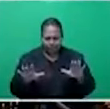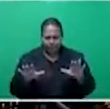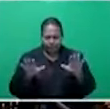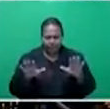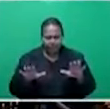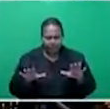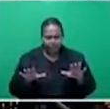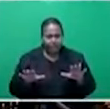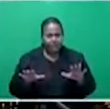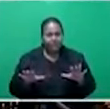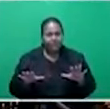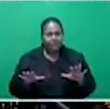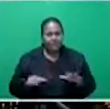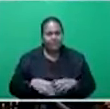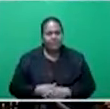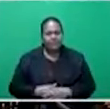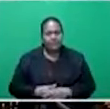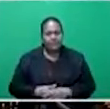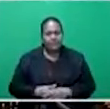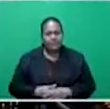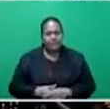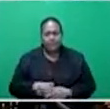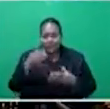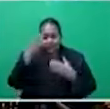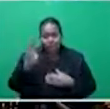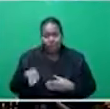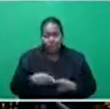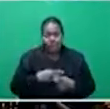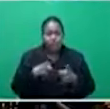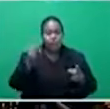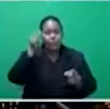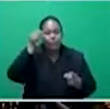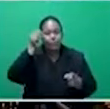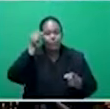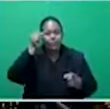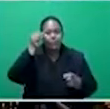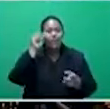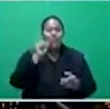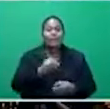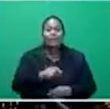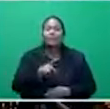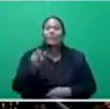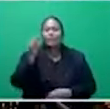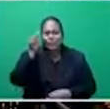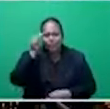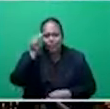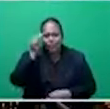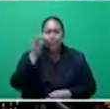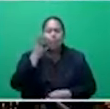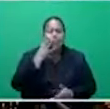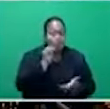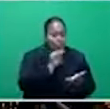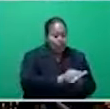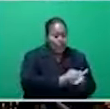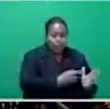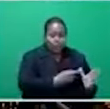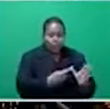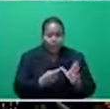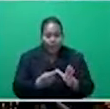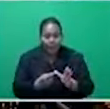Order. Honourable members, you know in a right of reply that the person